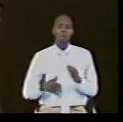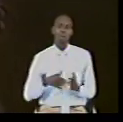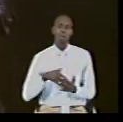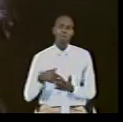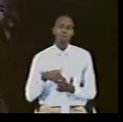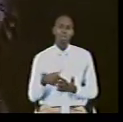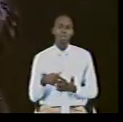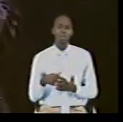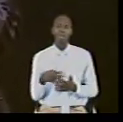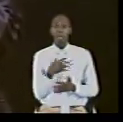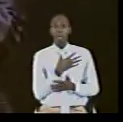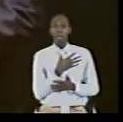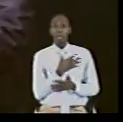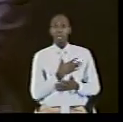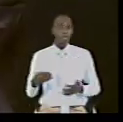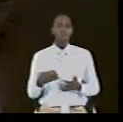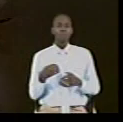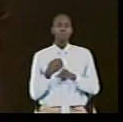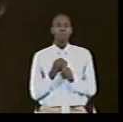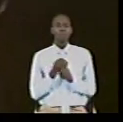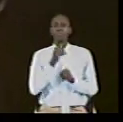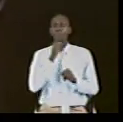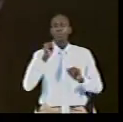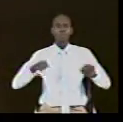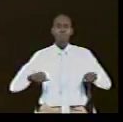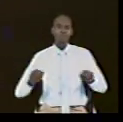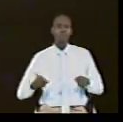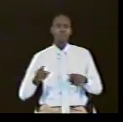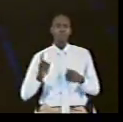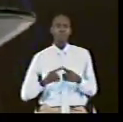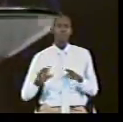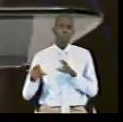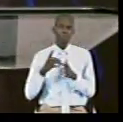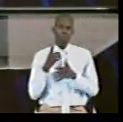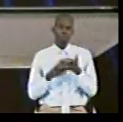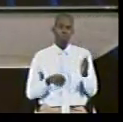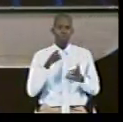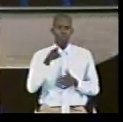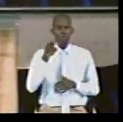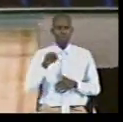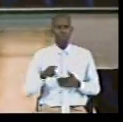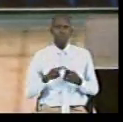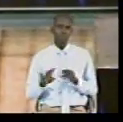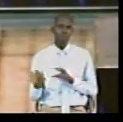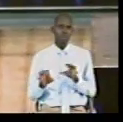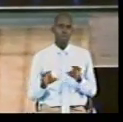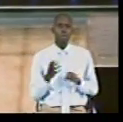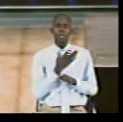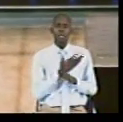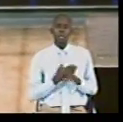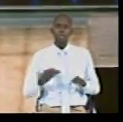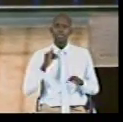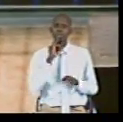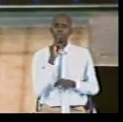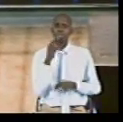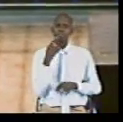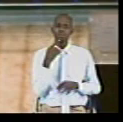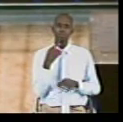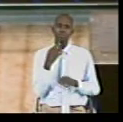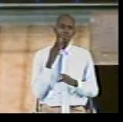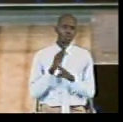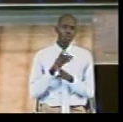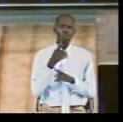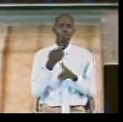and disables you from doing what you ought to do and from saying what you ought to